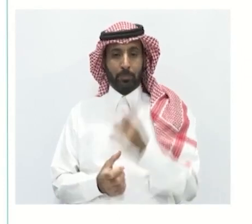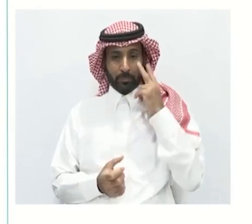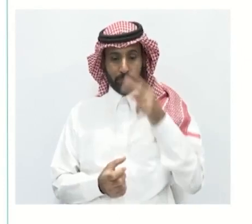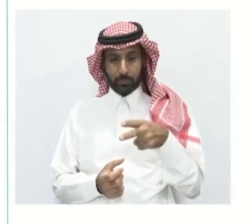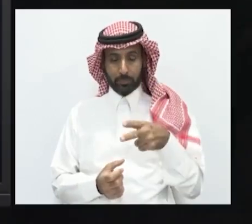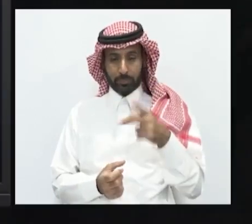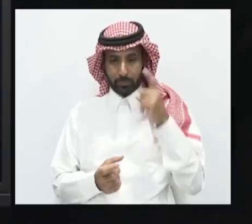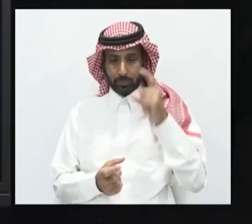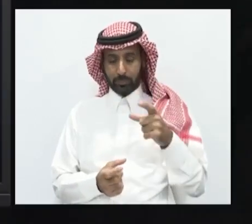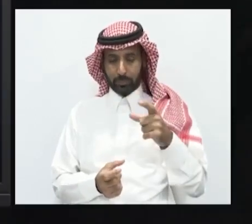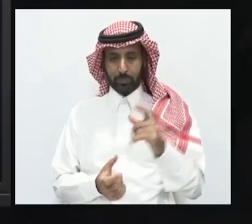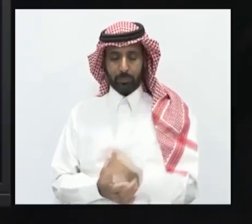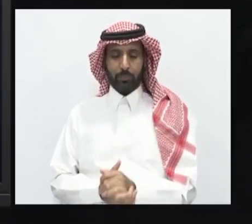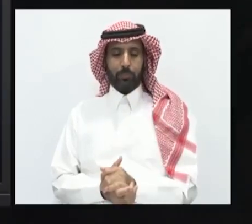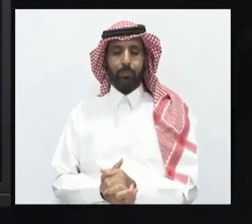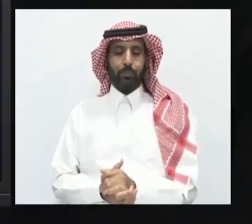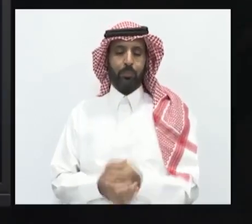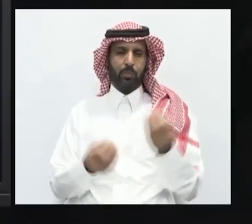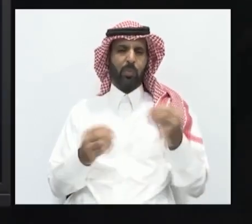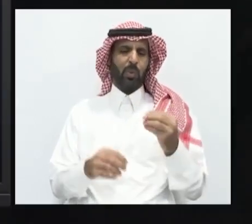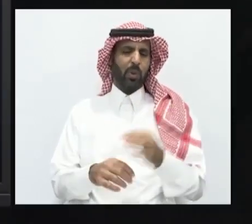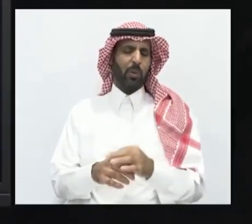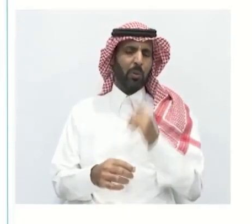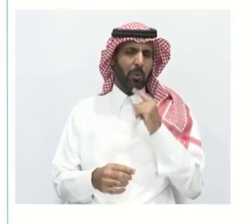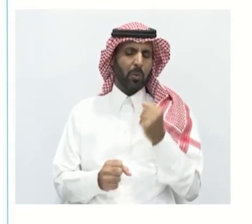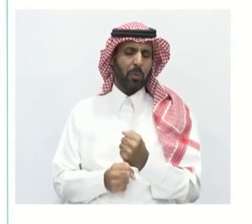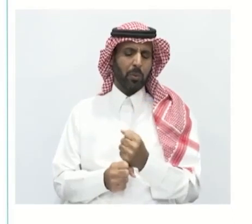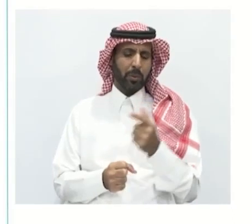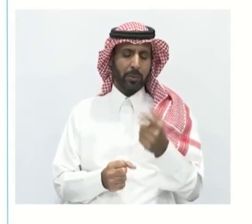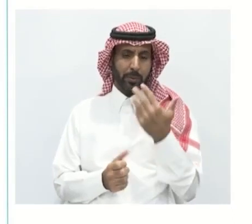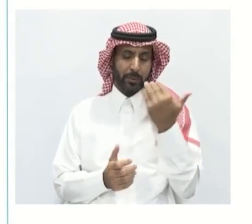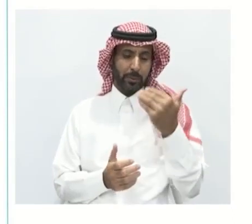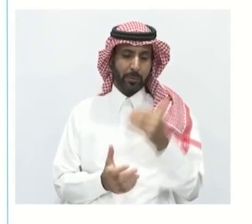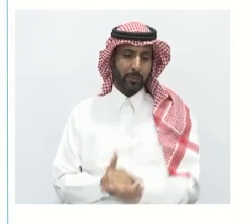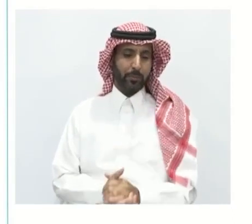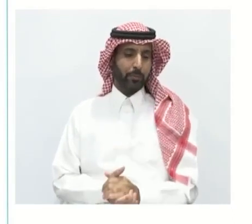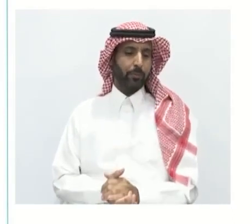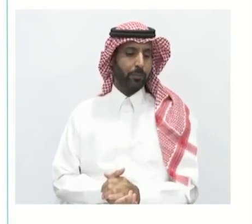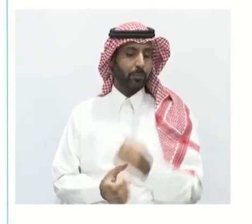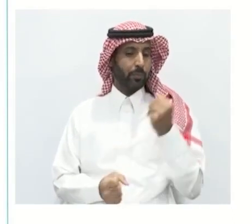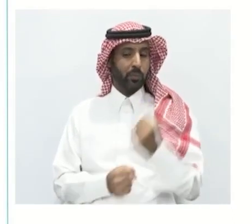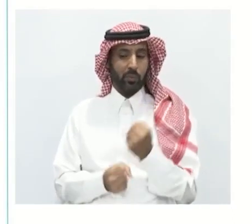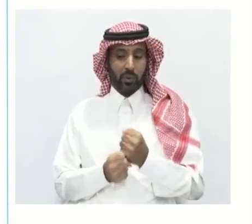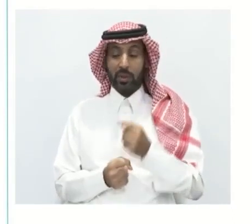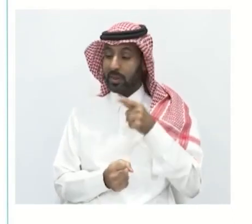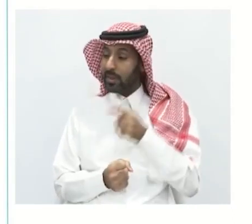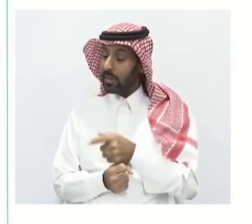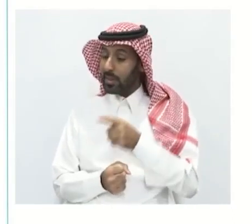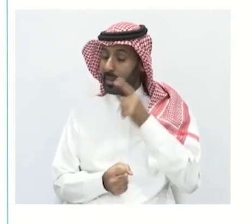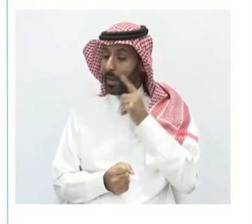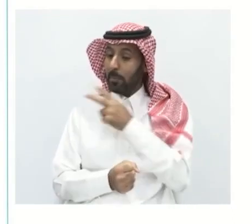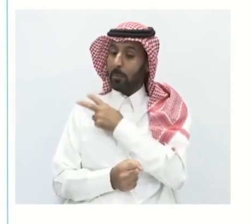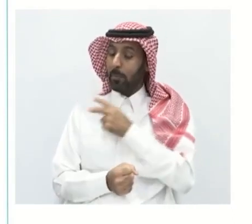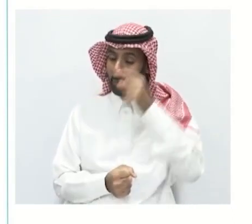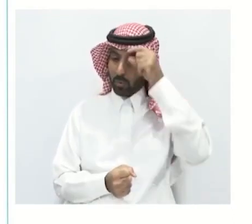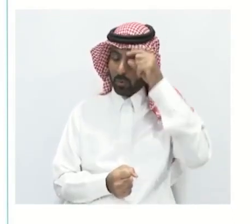here because a lot of people mistake here in this area. What did the police do?